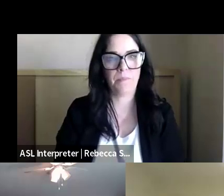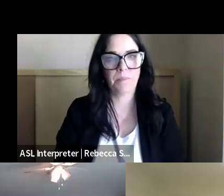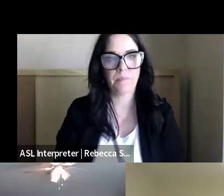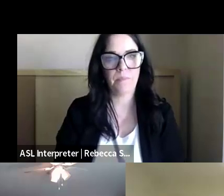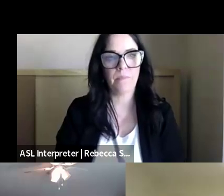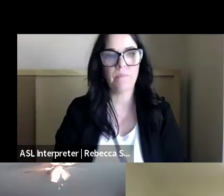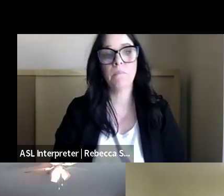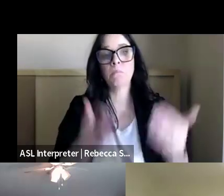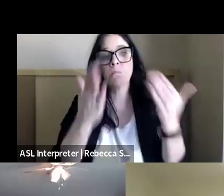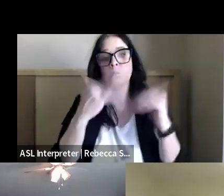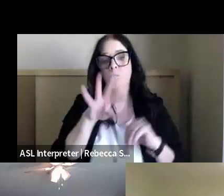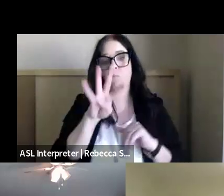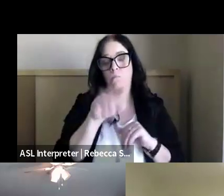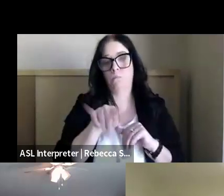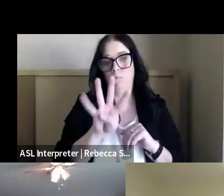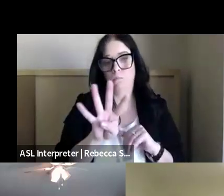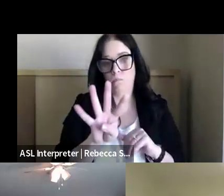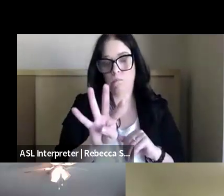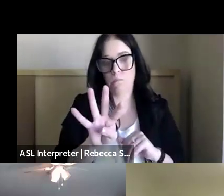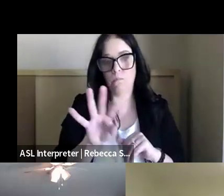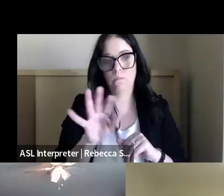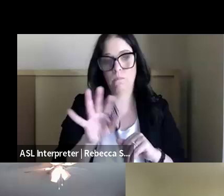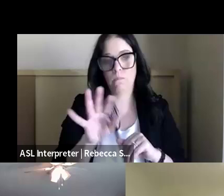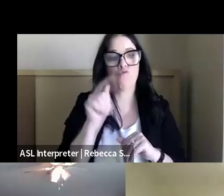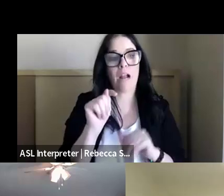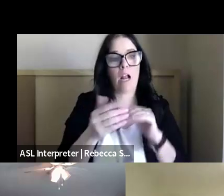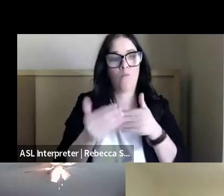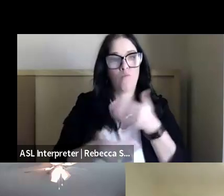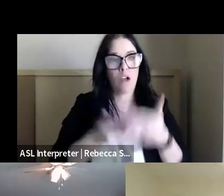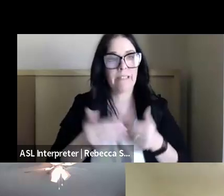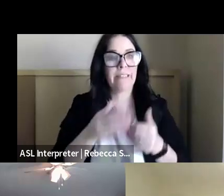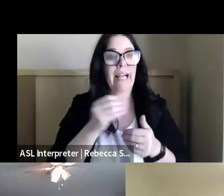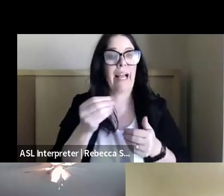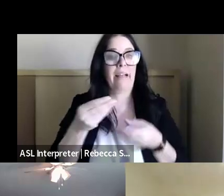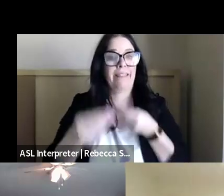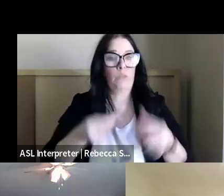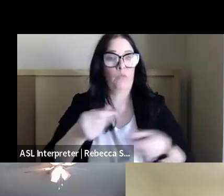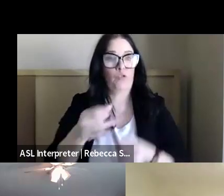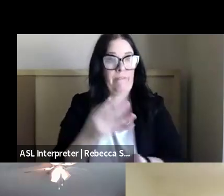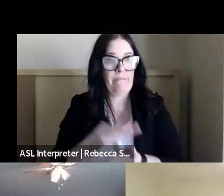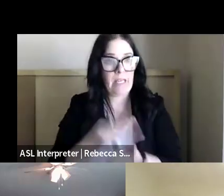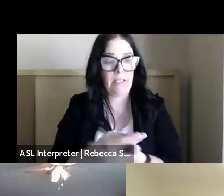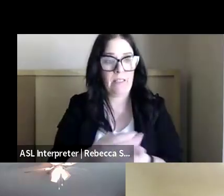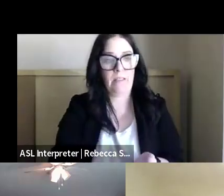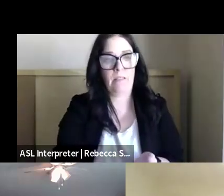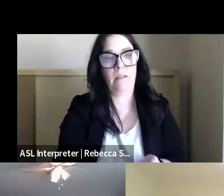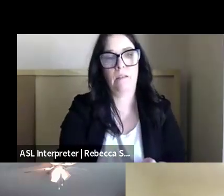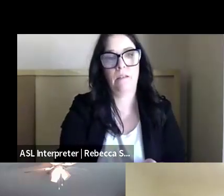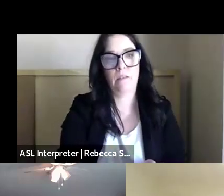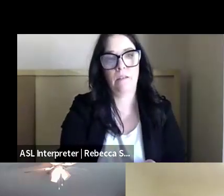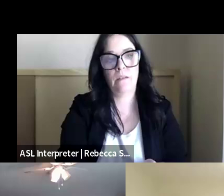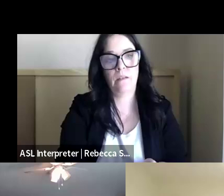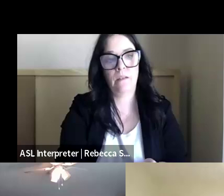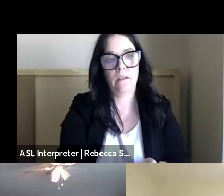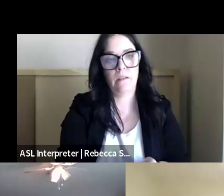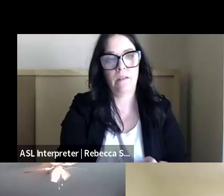Section 4.4, the grant process and distribution of funds. So the instrument says